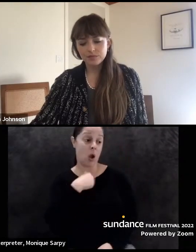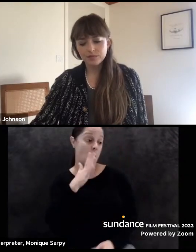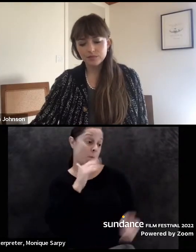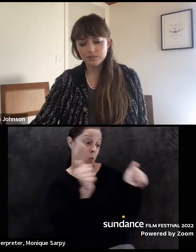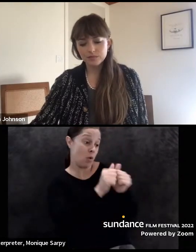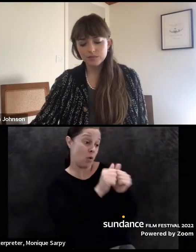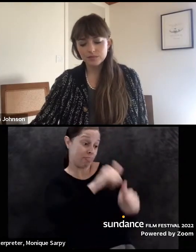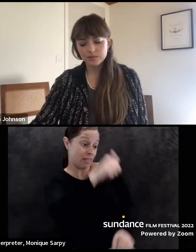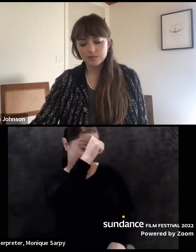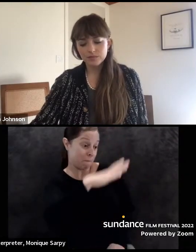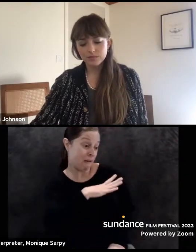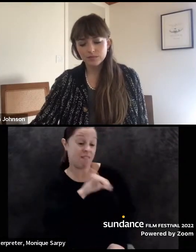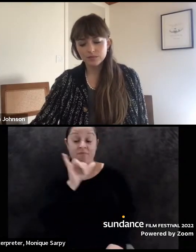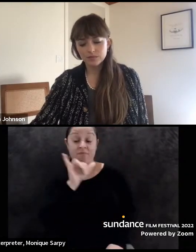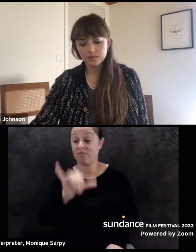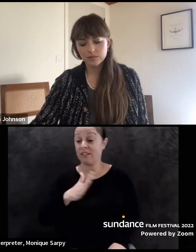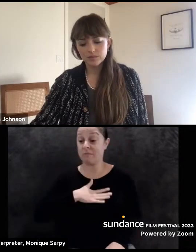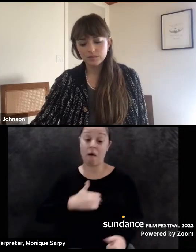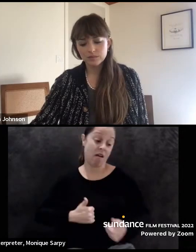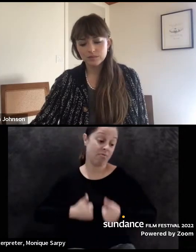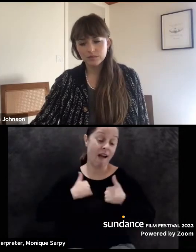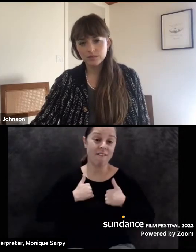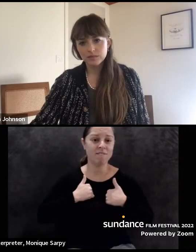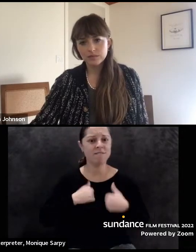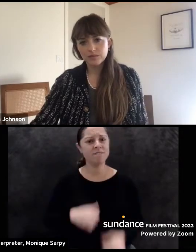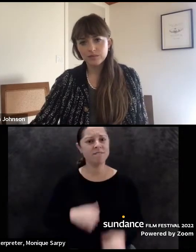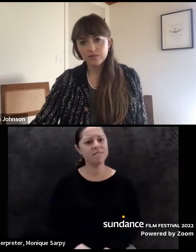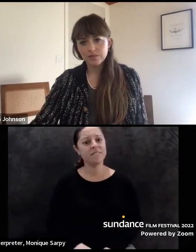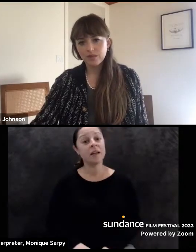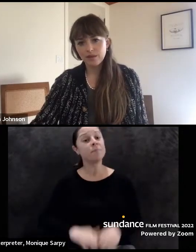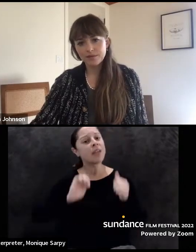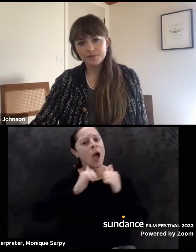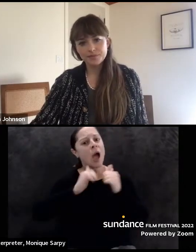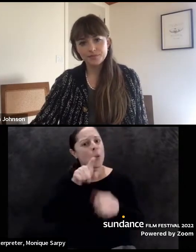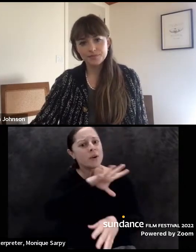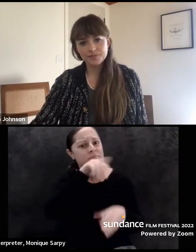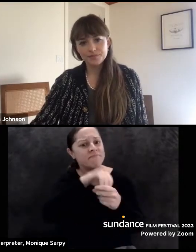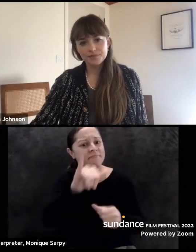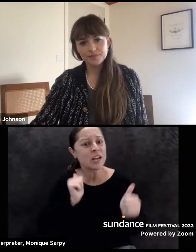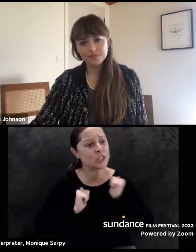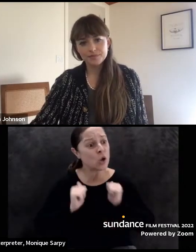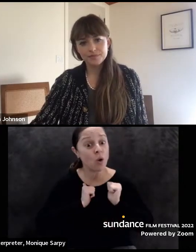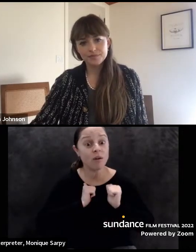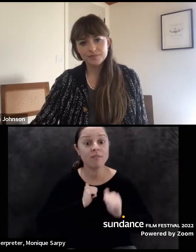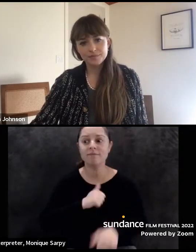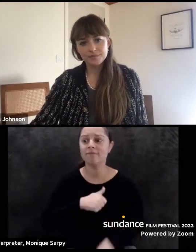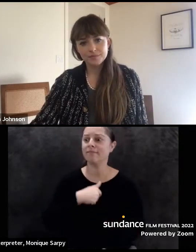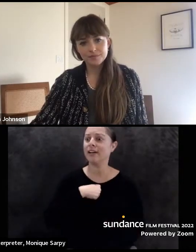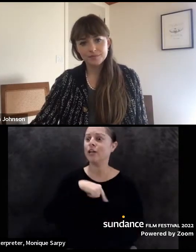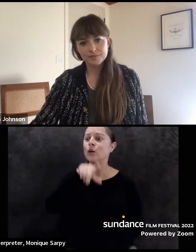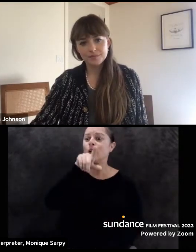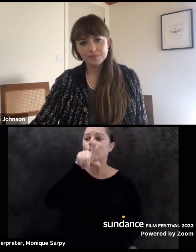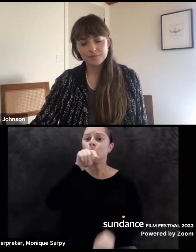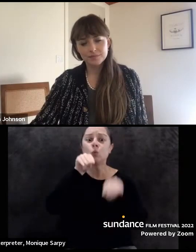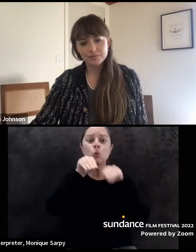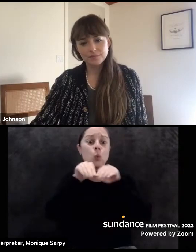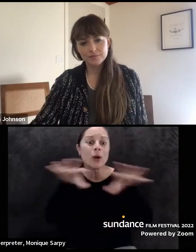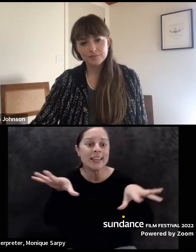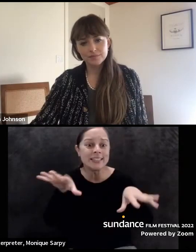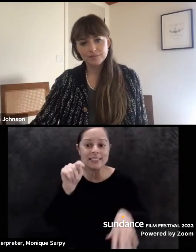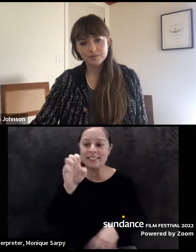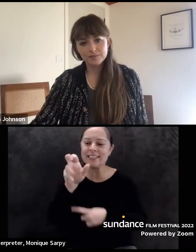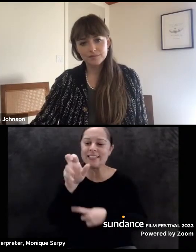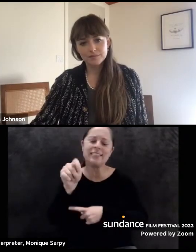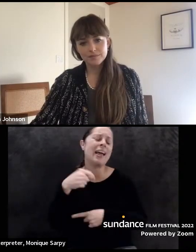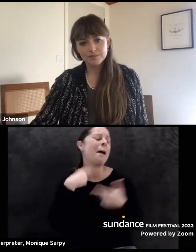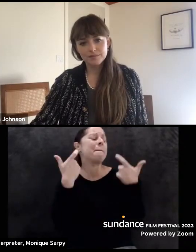Yeah, absolutely. How did you end up being on the show? From a tweet. Yeah, I tweeted that I was a big fan, and I also tweeted